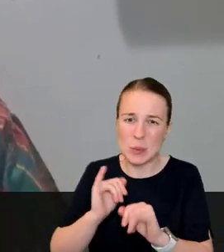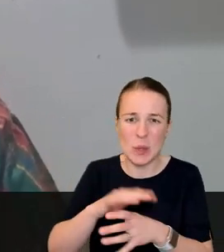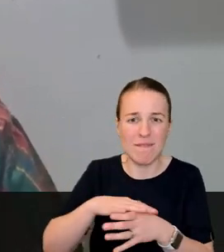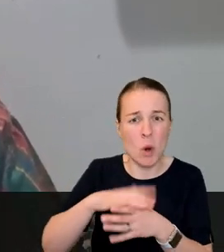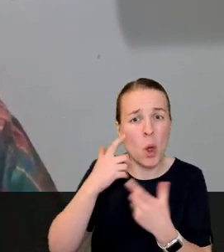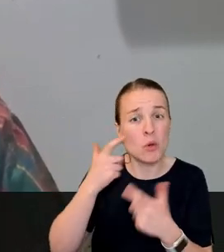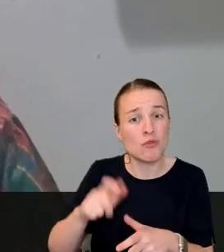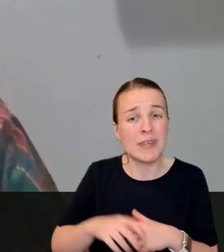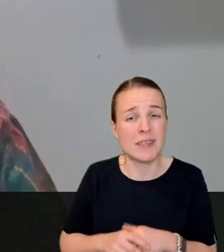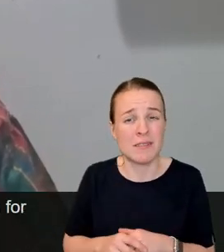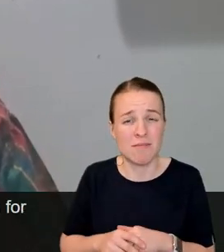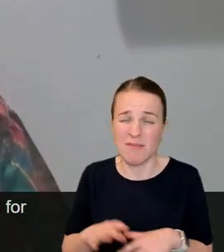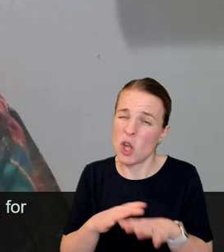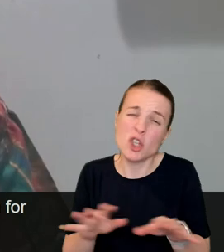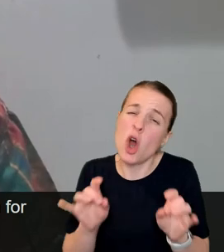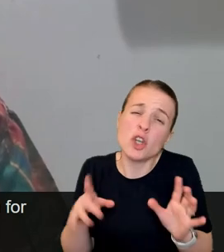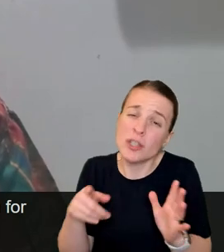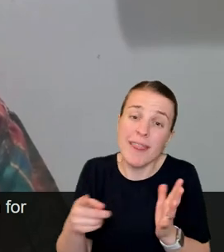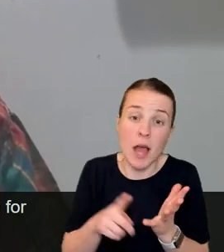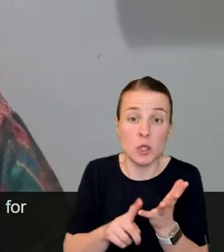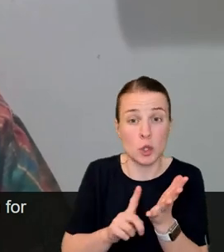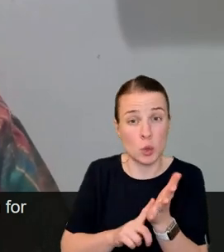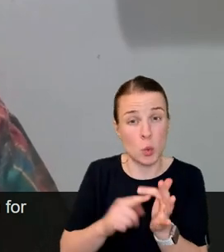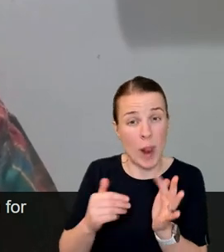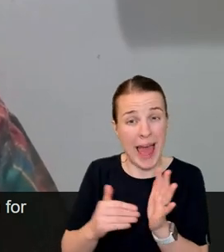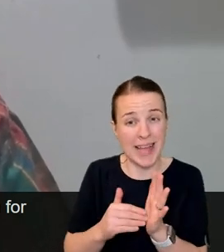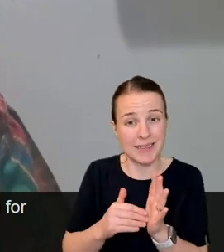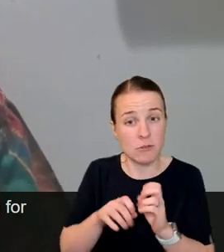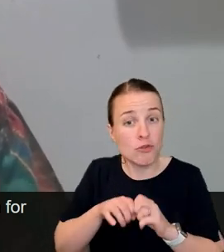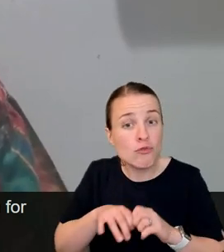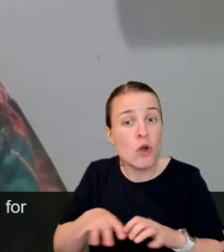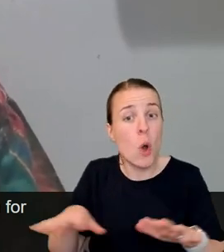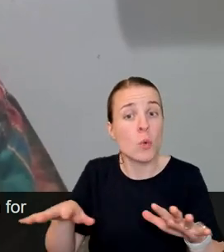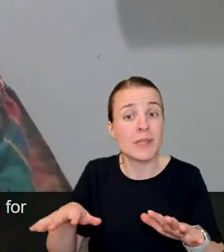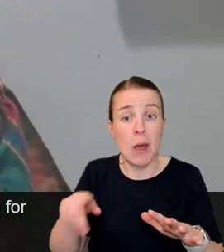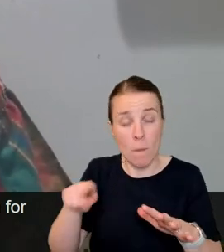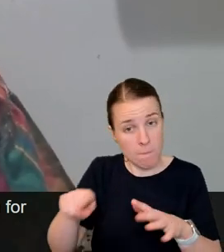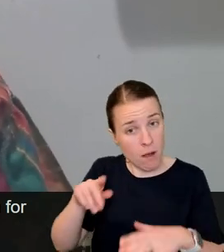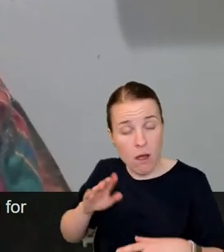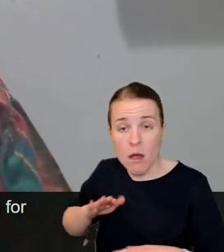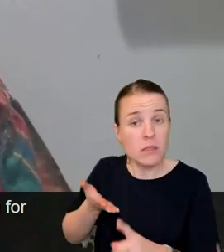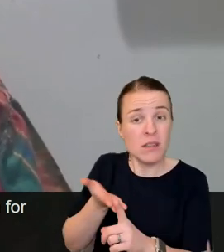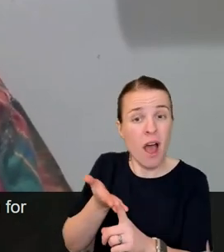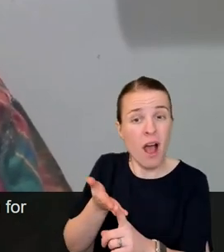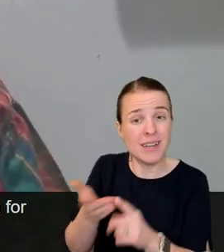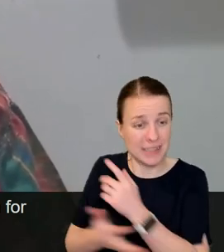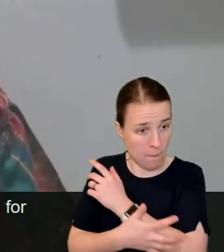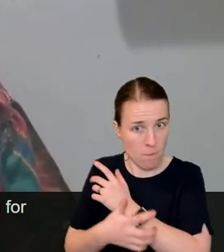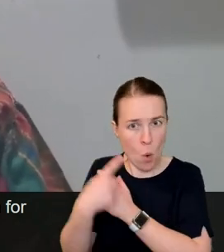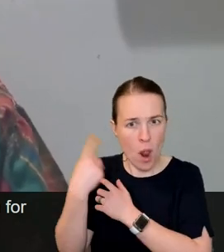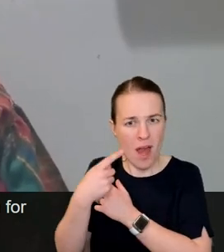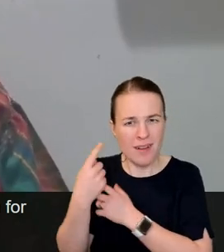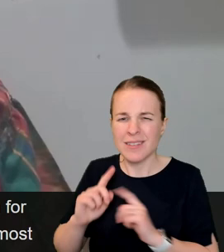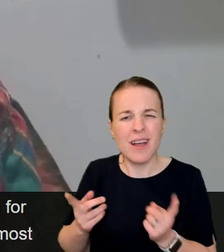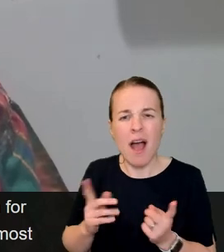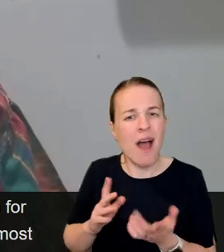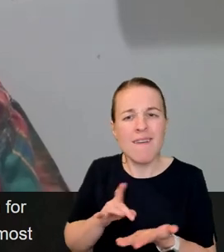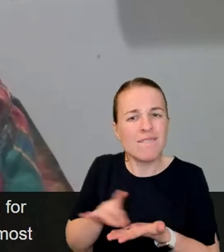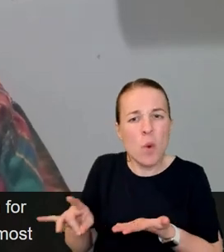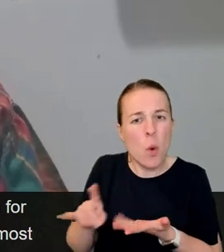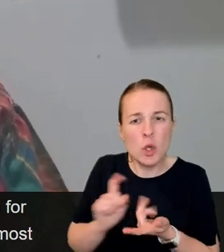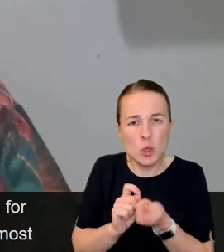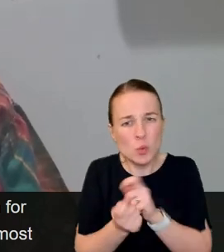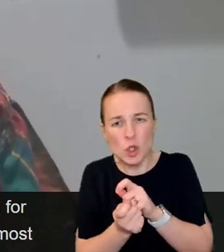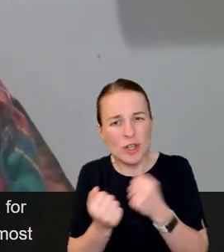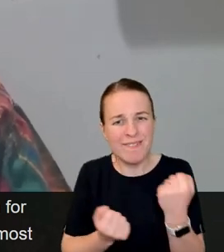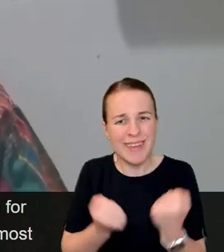that, it's the ULEZ as well. We've seen the ULEZ rolled out, targeting the most poorest Londoners that can't afford to switch a vehicle, or the smallest businesses and